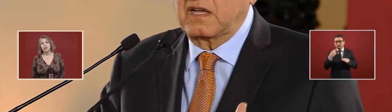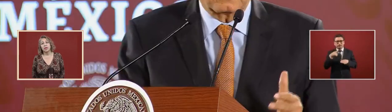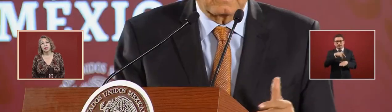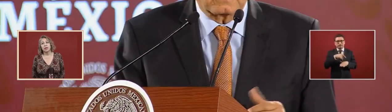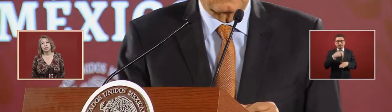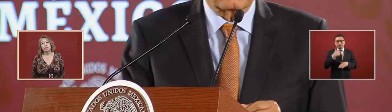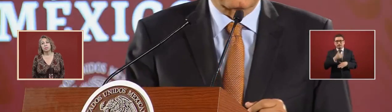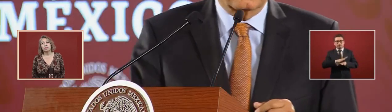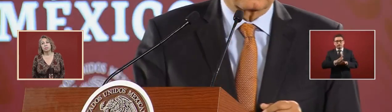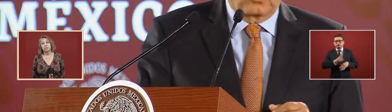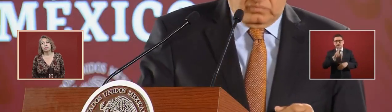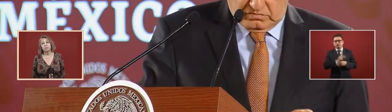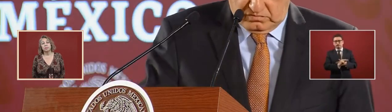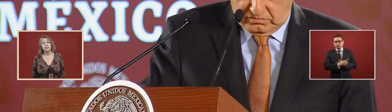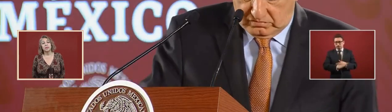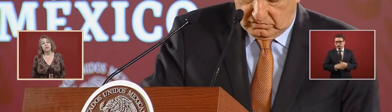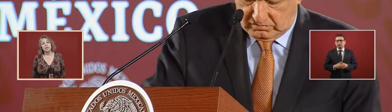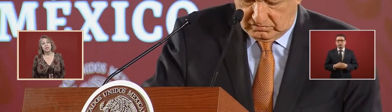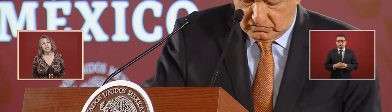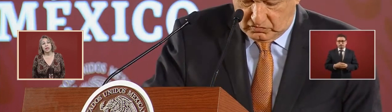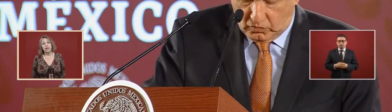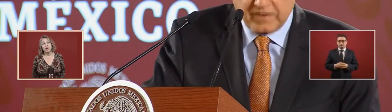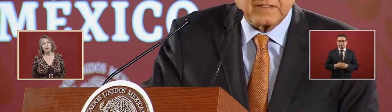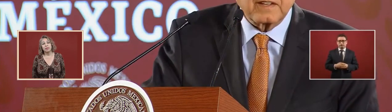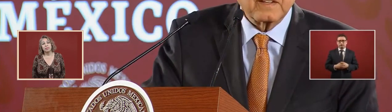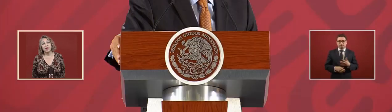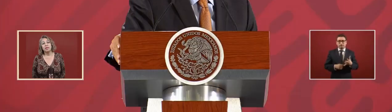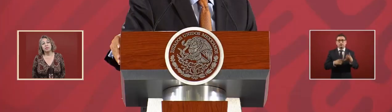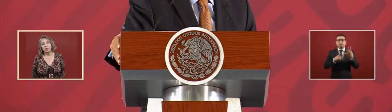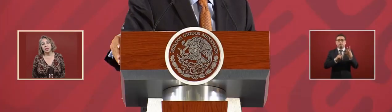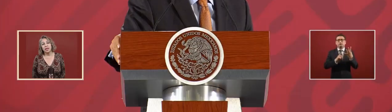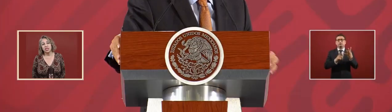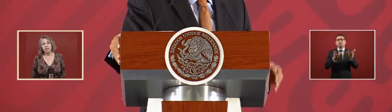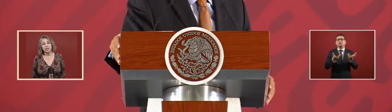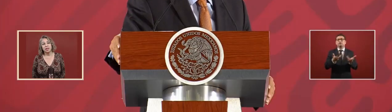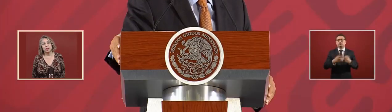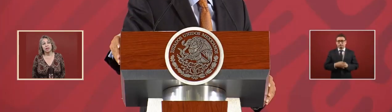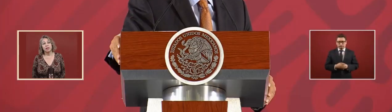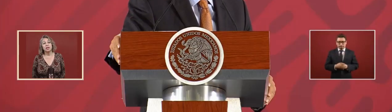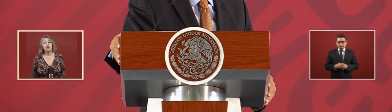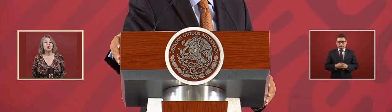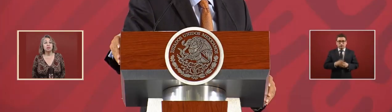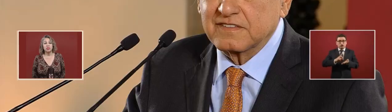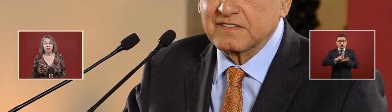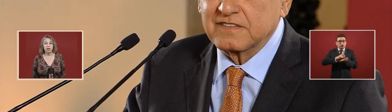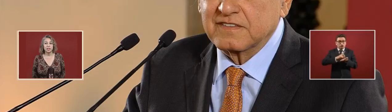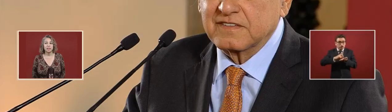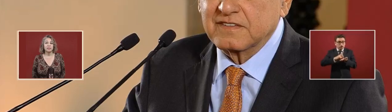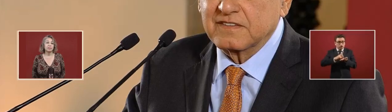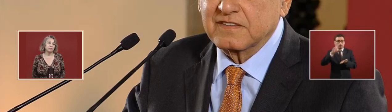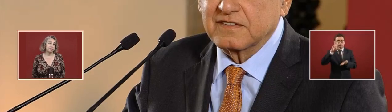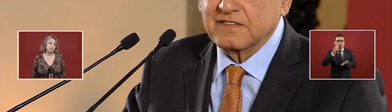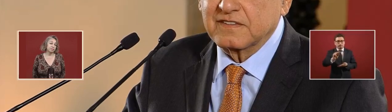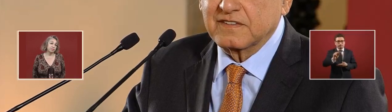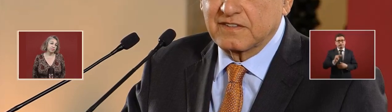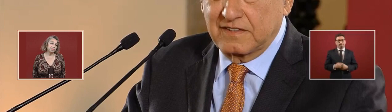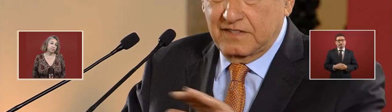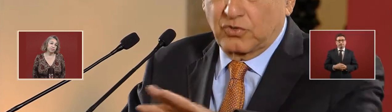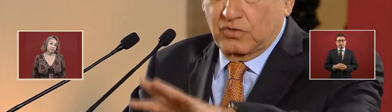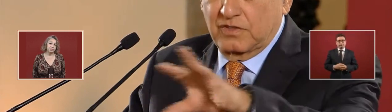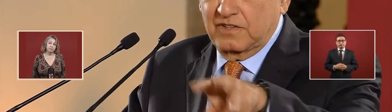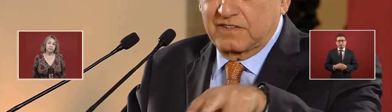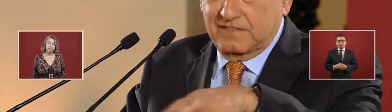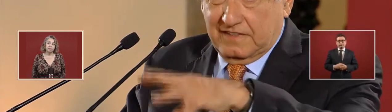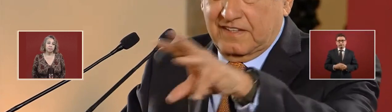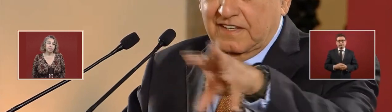la acción cuarta. And the fourth action. No a las drogas. No to drugs.